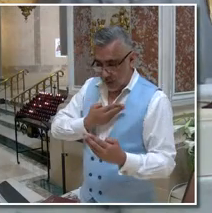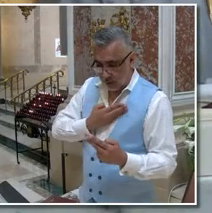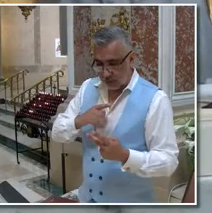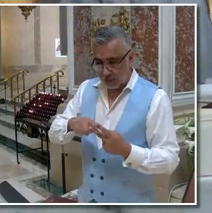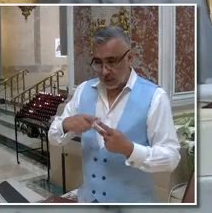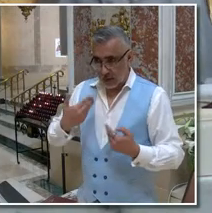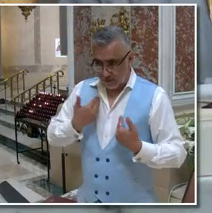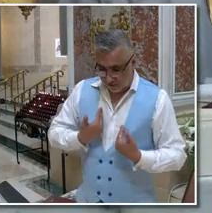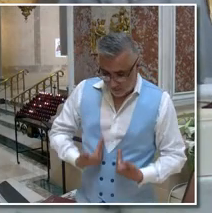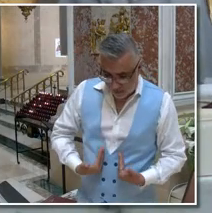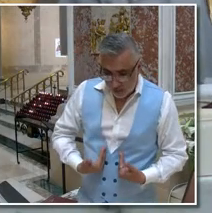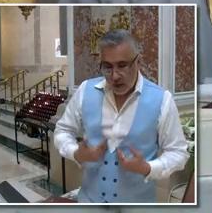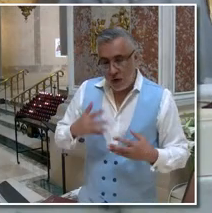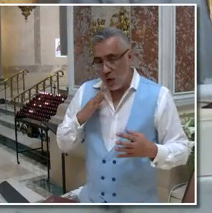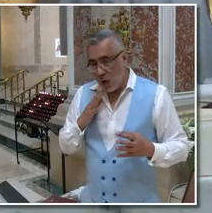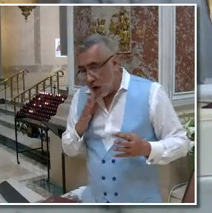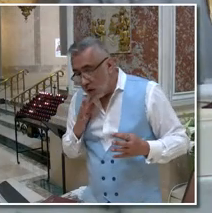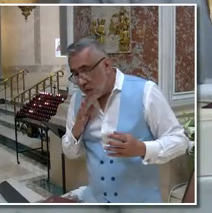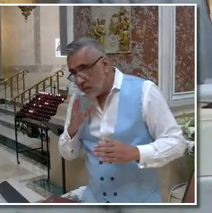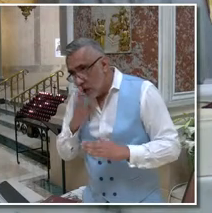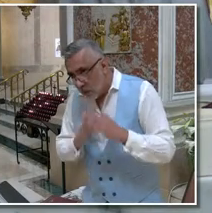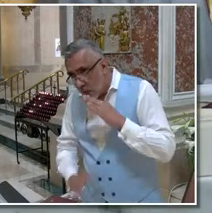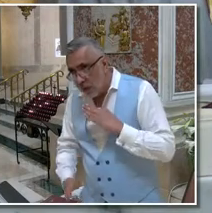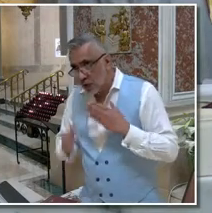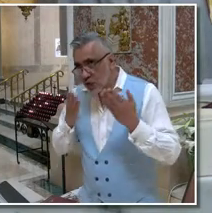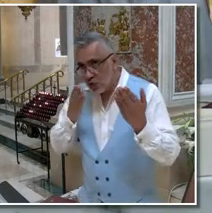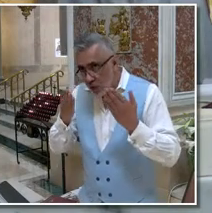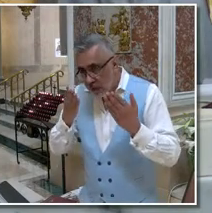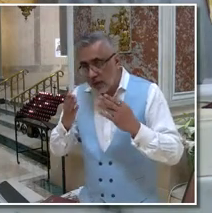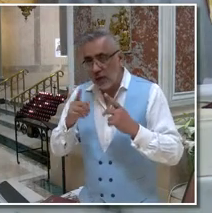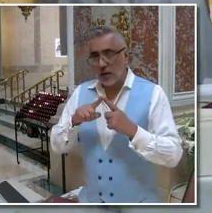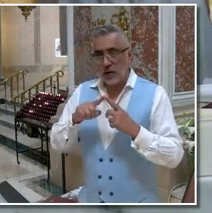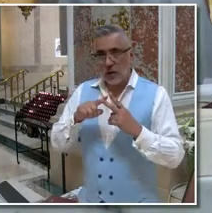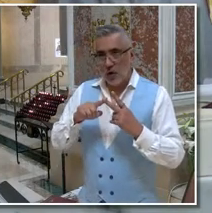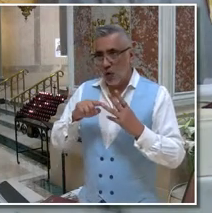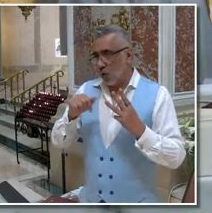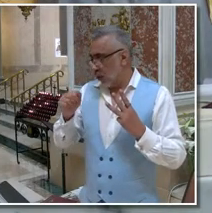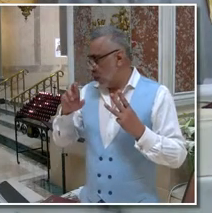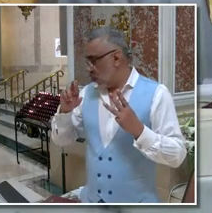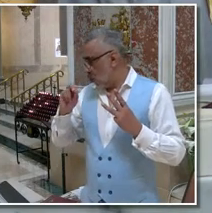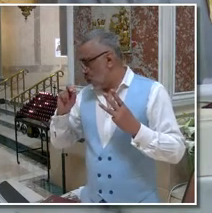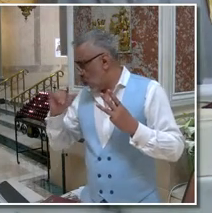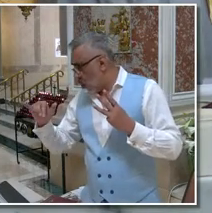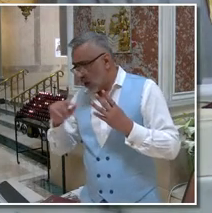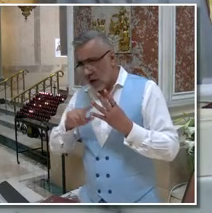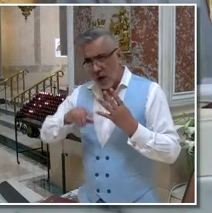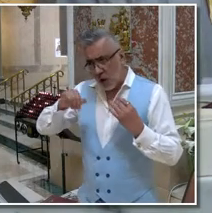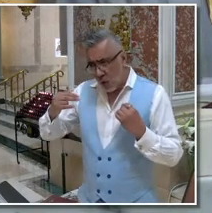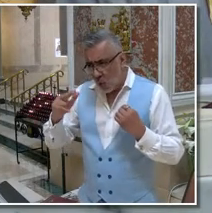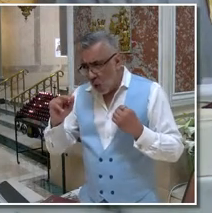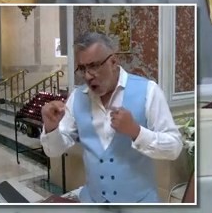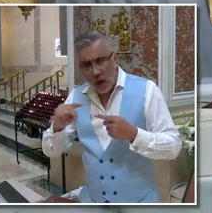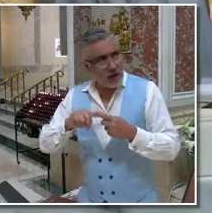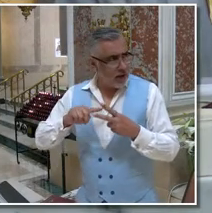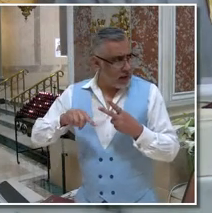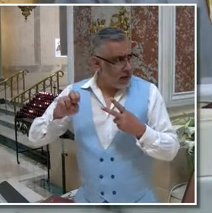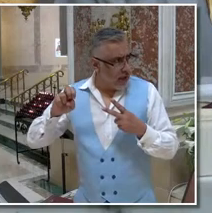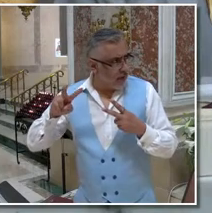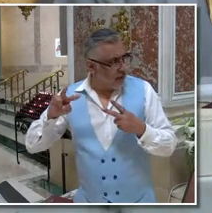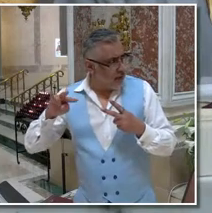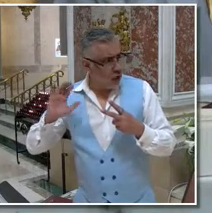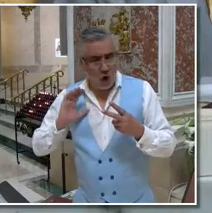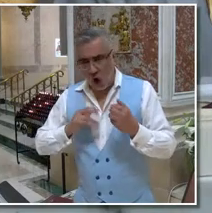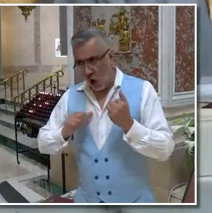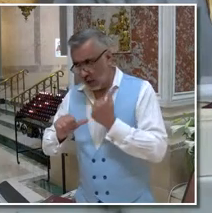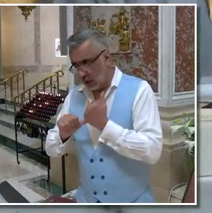me, your unworthy servant, with Roy and Juan and Avilio, our